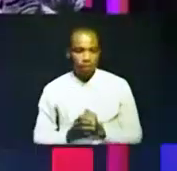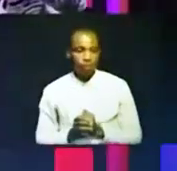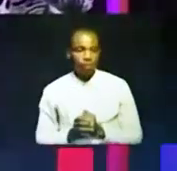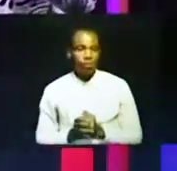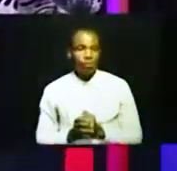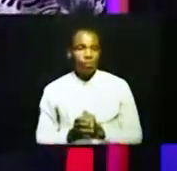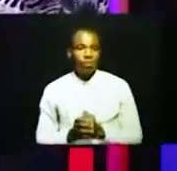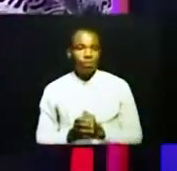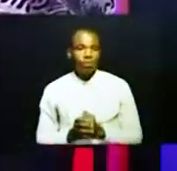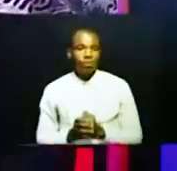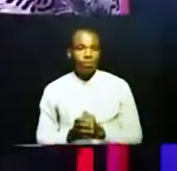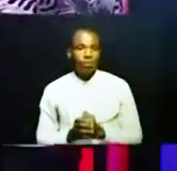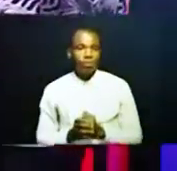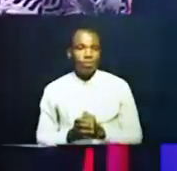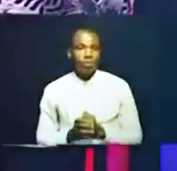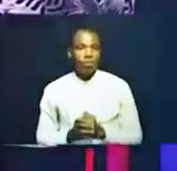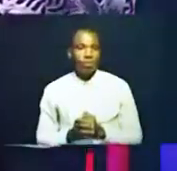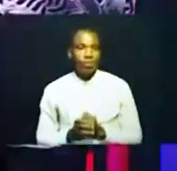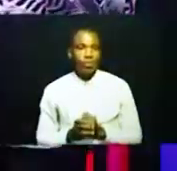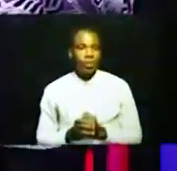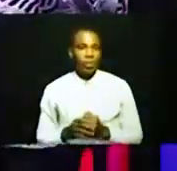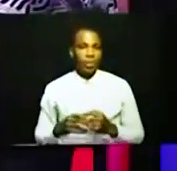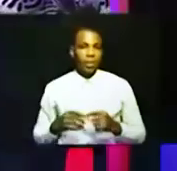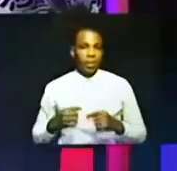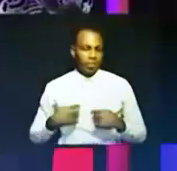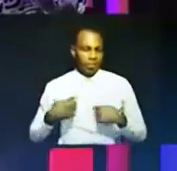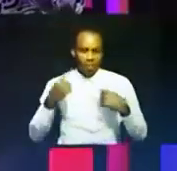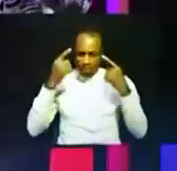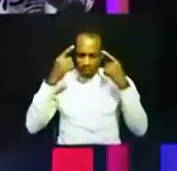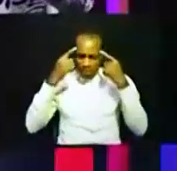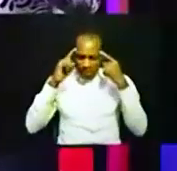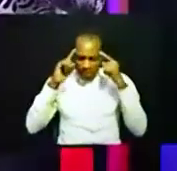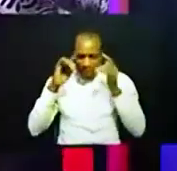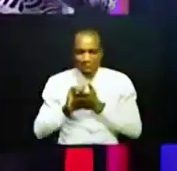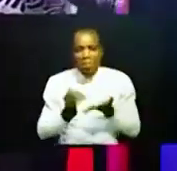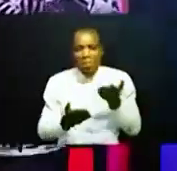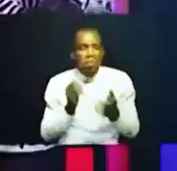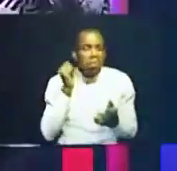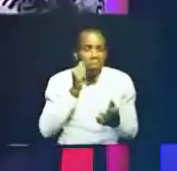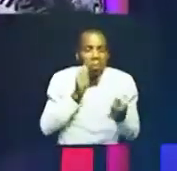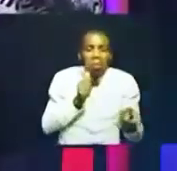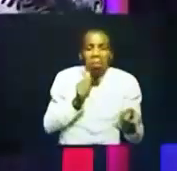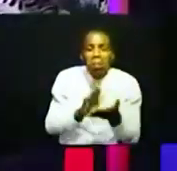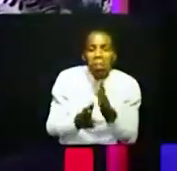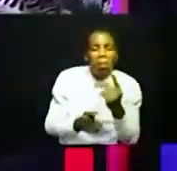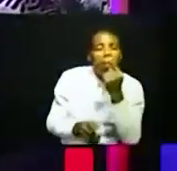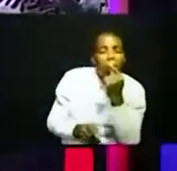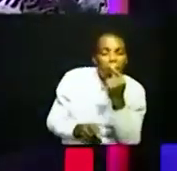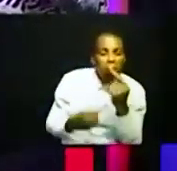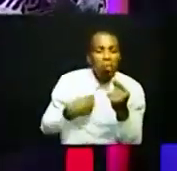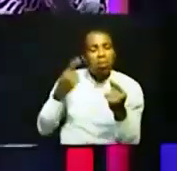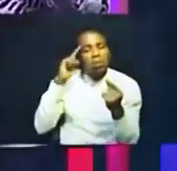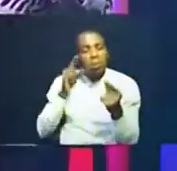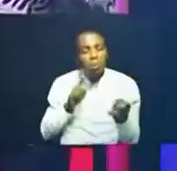I thought by this time the lady would have been quiet, but she was not quiet. I